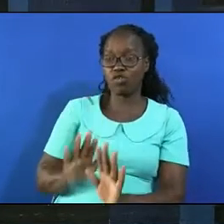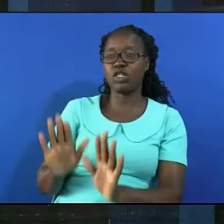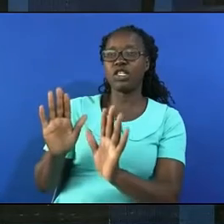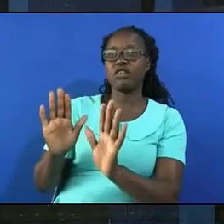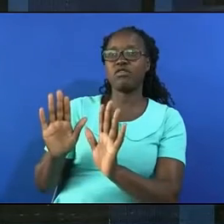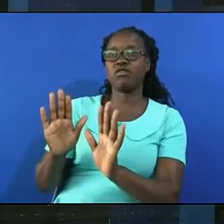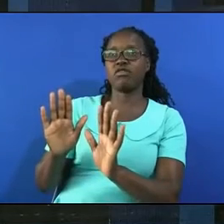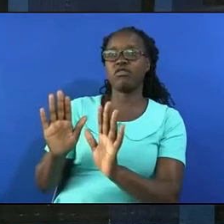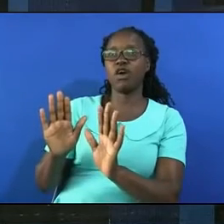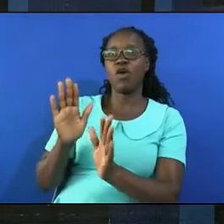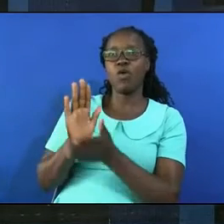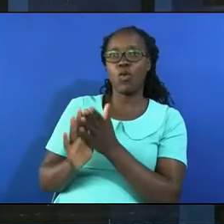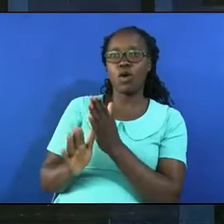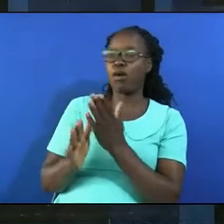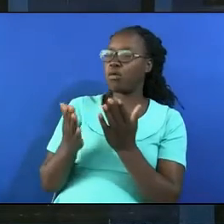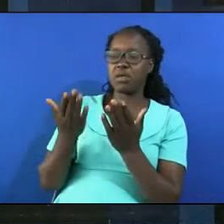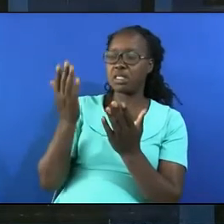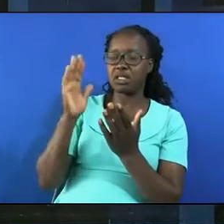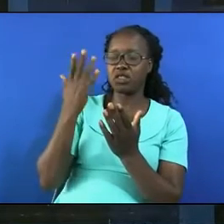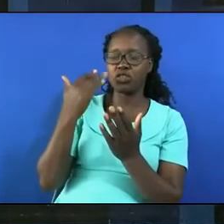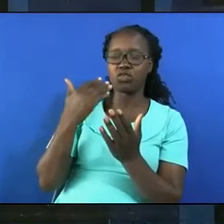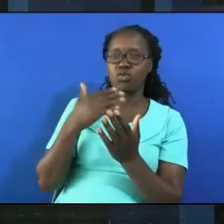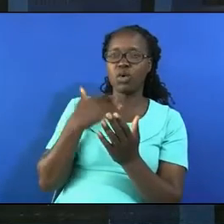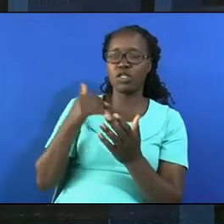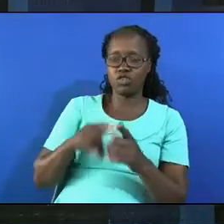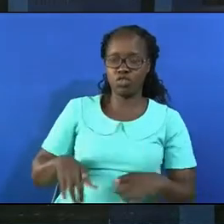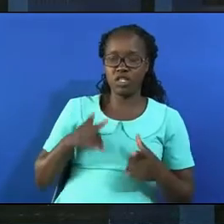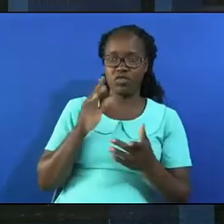live without Eve.